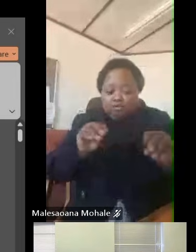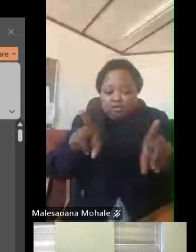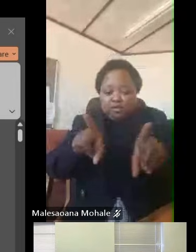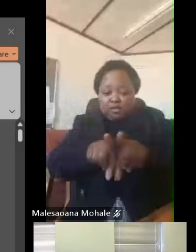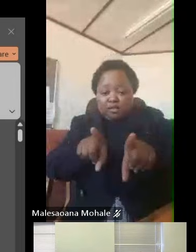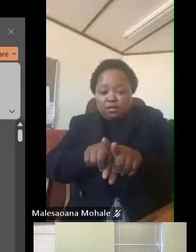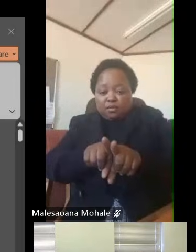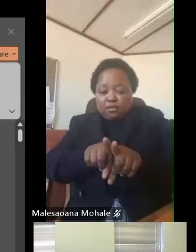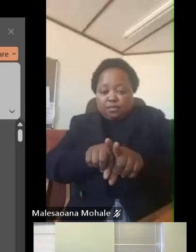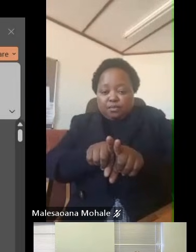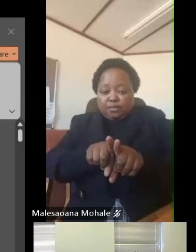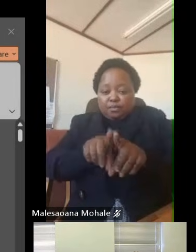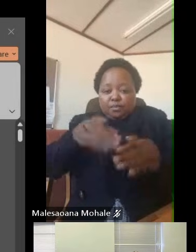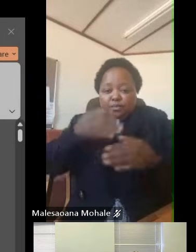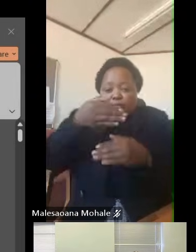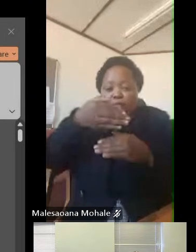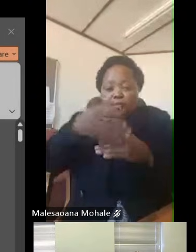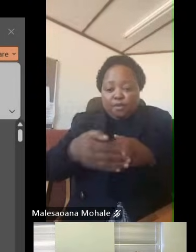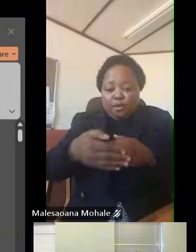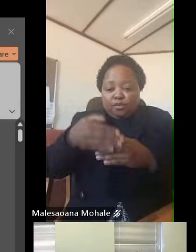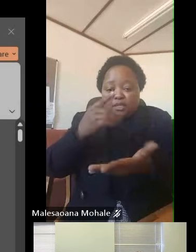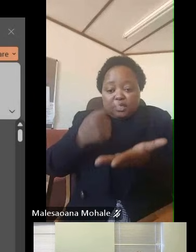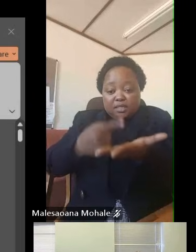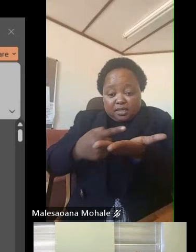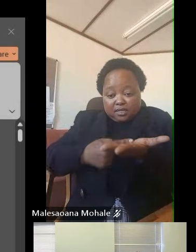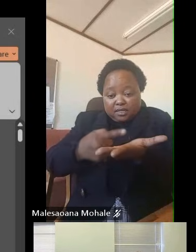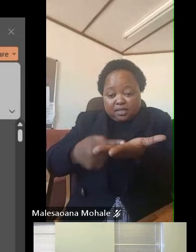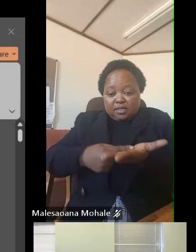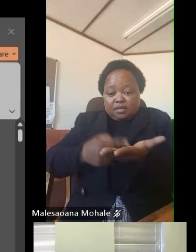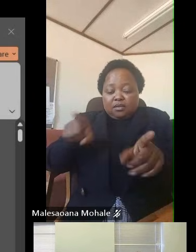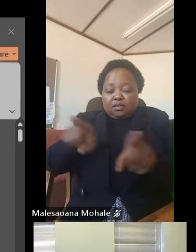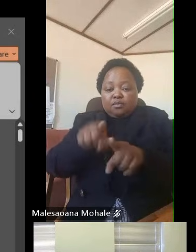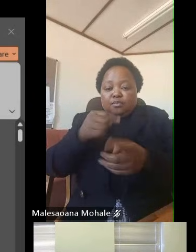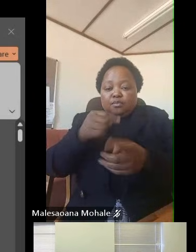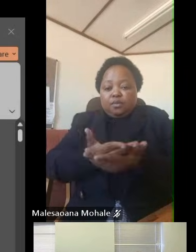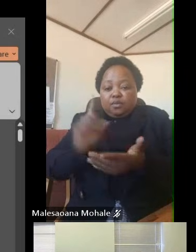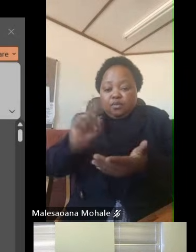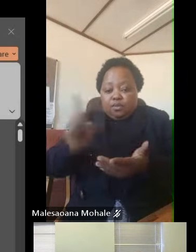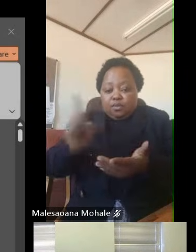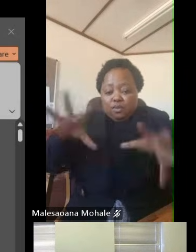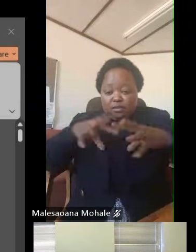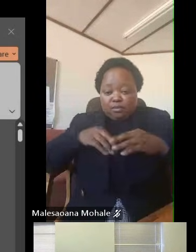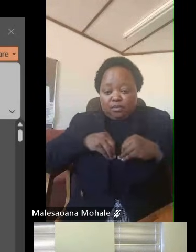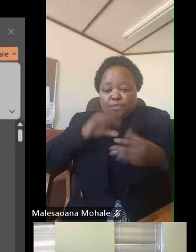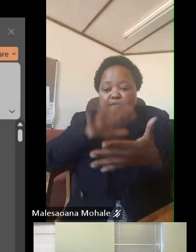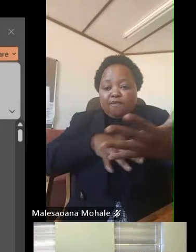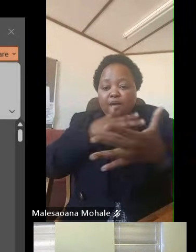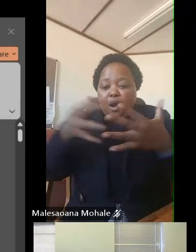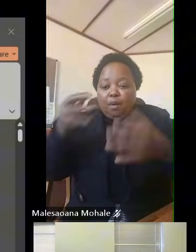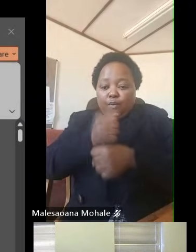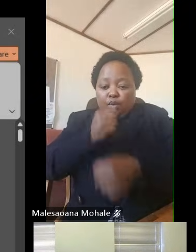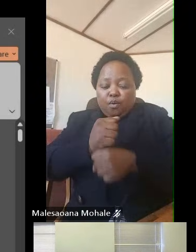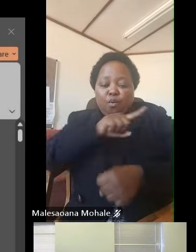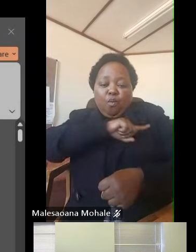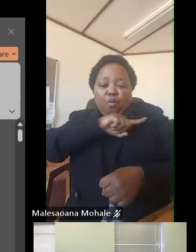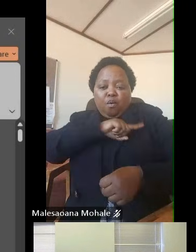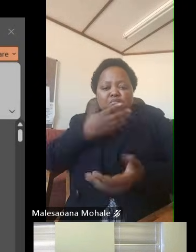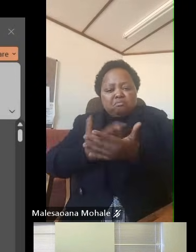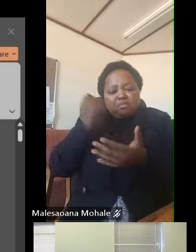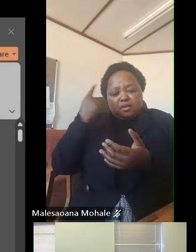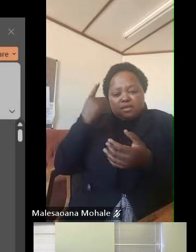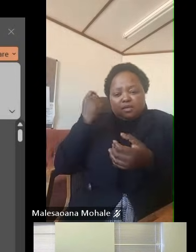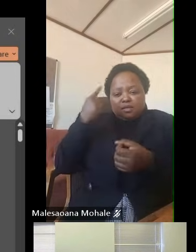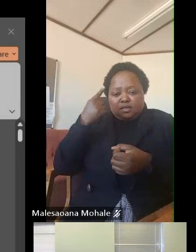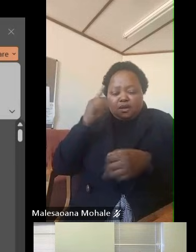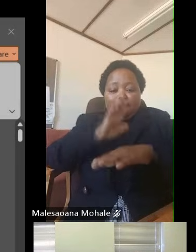postpartum sessions. And I went through an acceptability framework to understand the impact on workers. So I'm always thinking